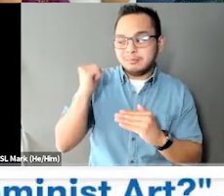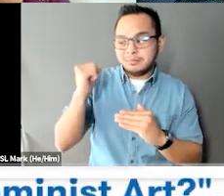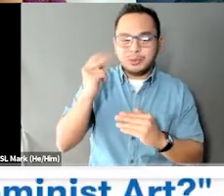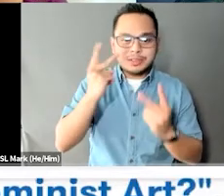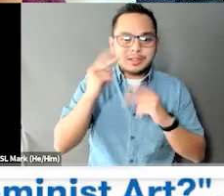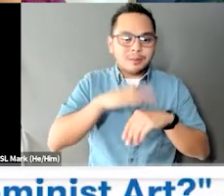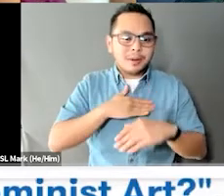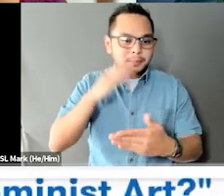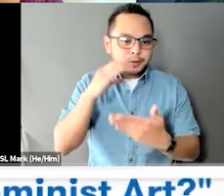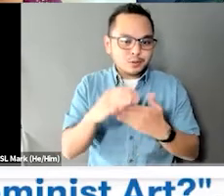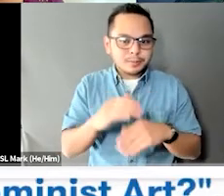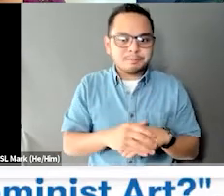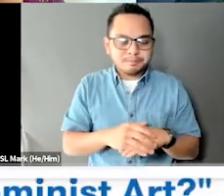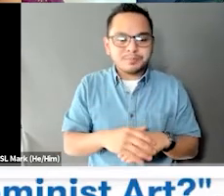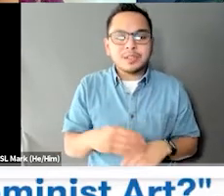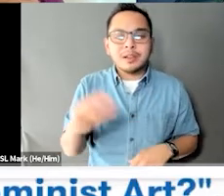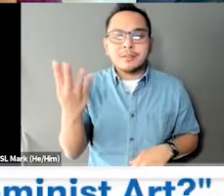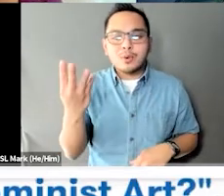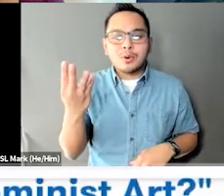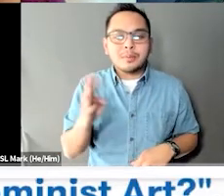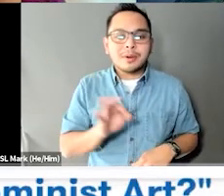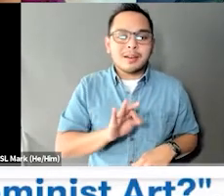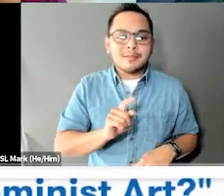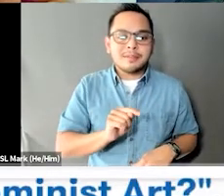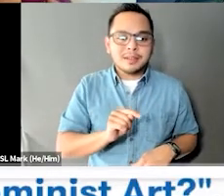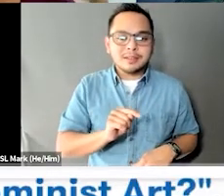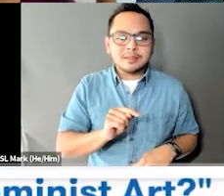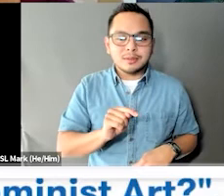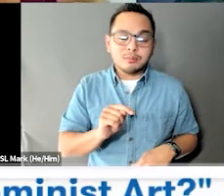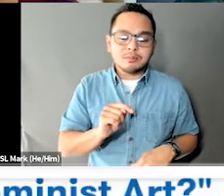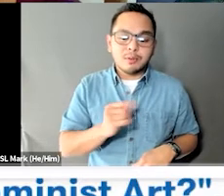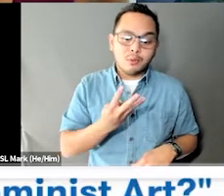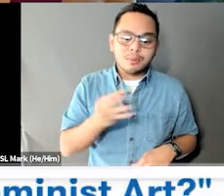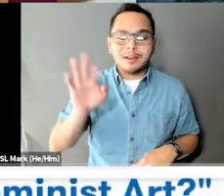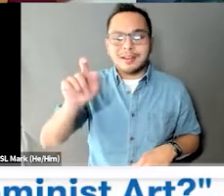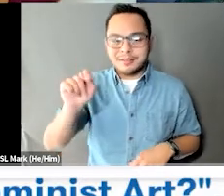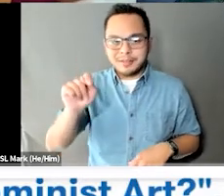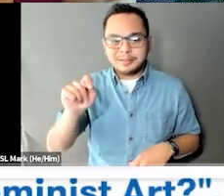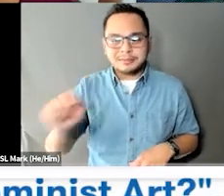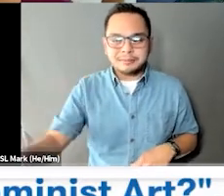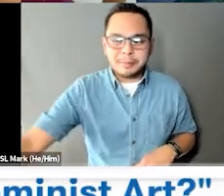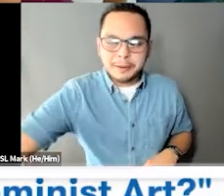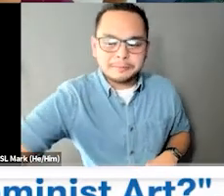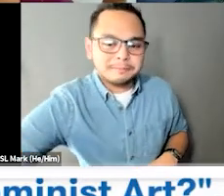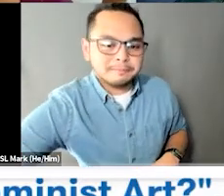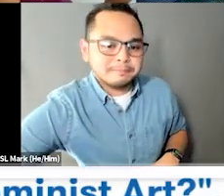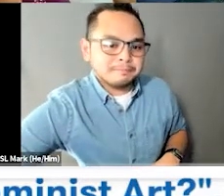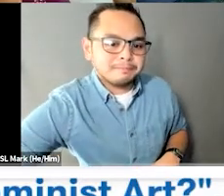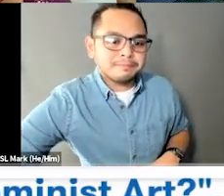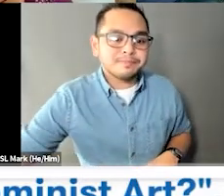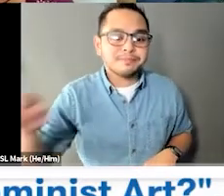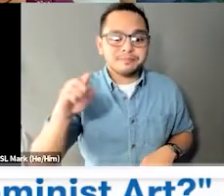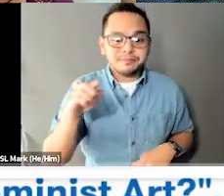triptych that's 9 feet wide, 4 feet high, and it's the beginning, I hope, of a series of paintings that are starting with